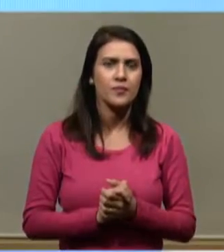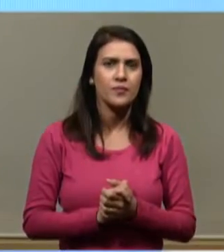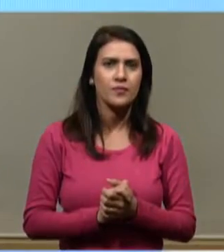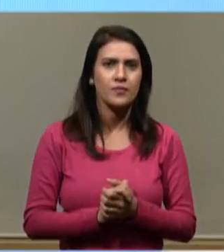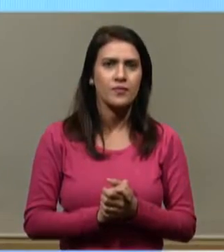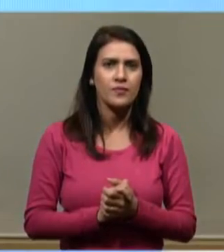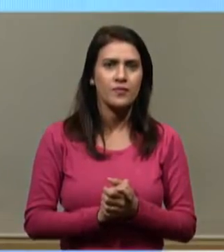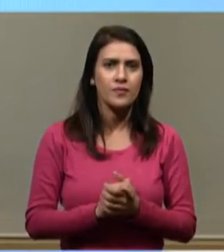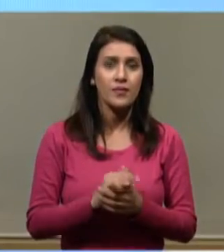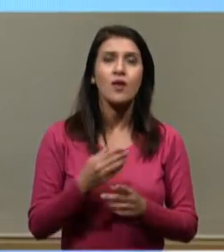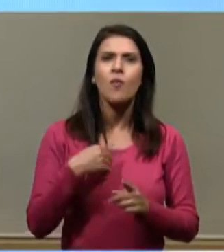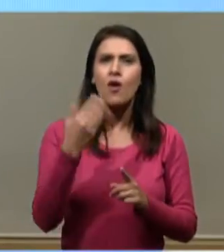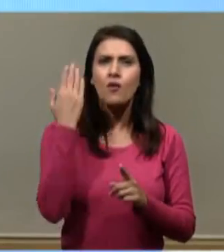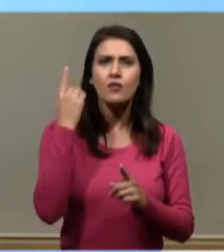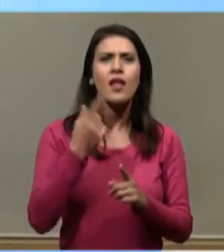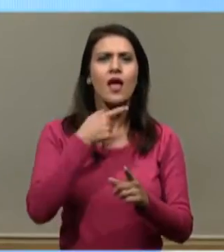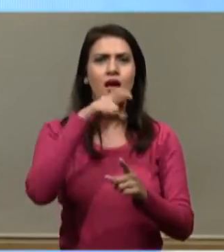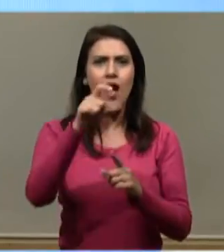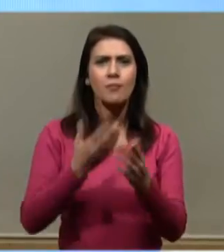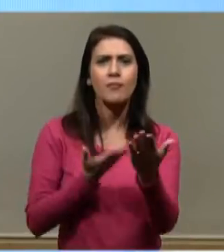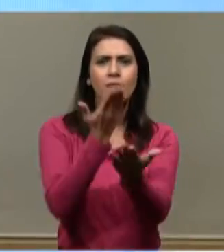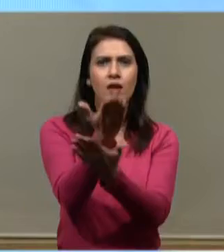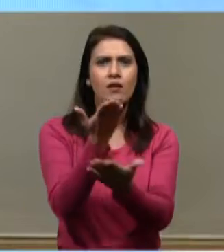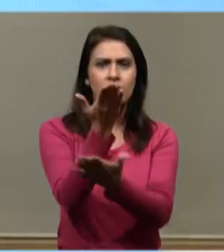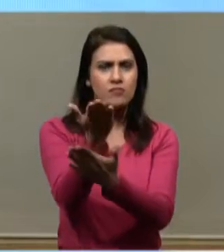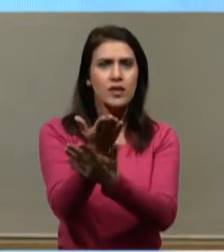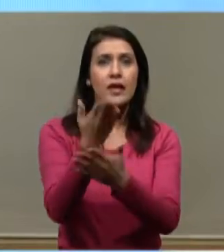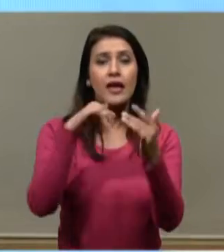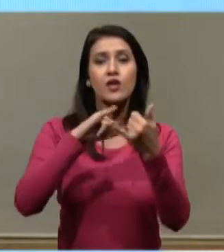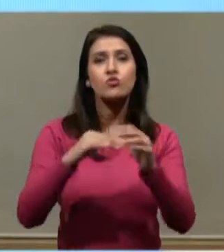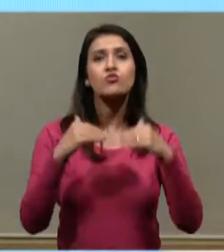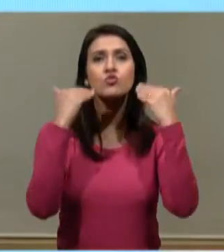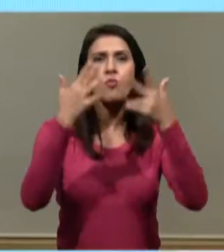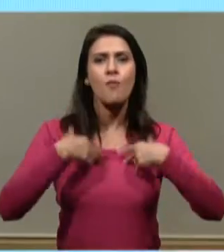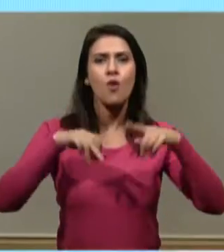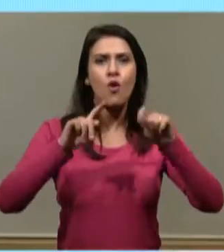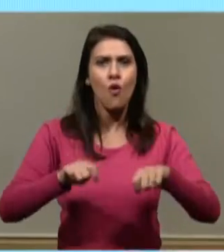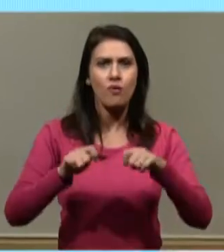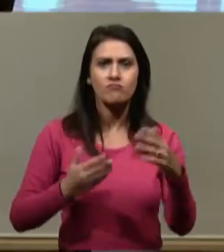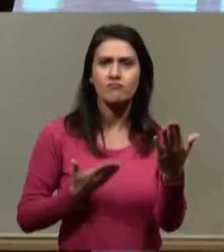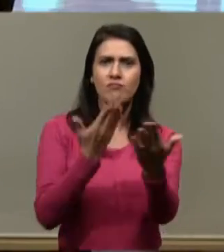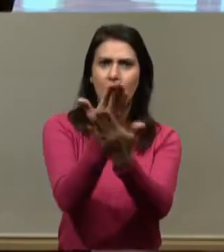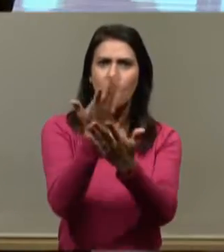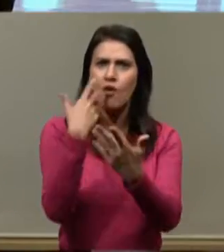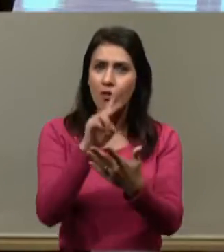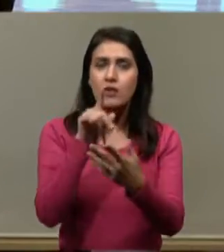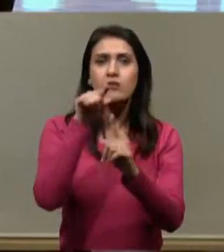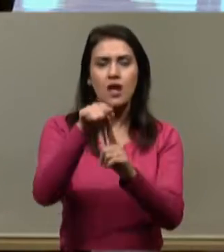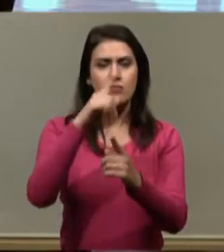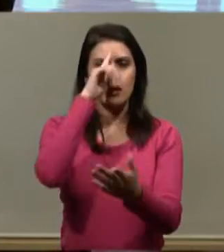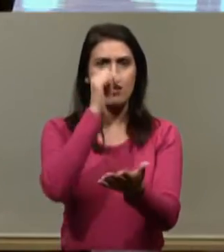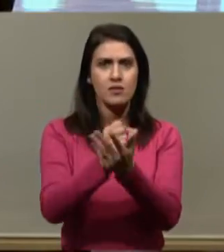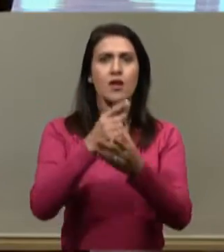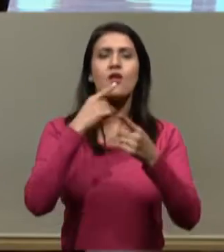more strategic litigation before the Supreme Court to take note of this exercise actually had a huge impact. It